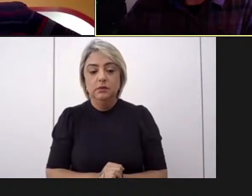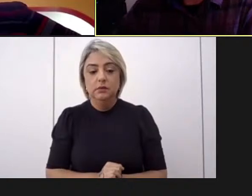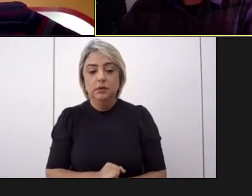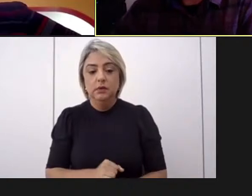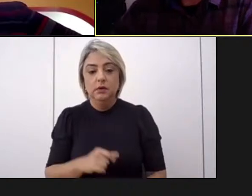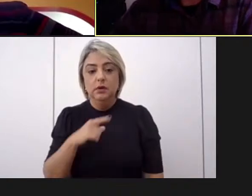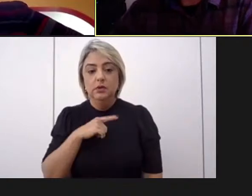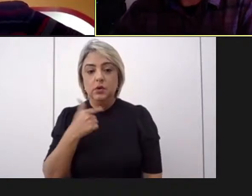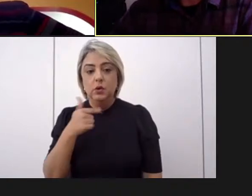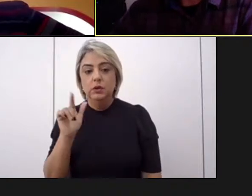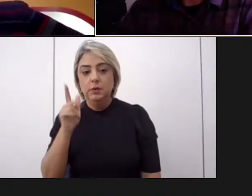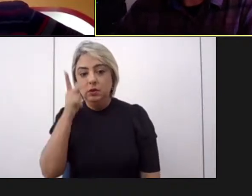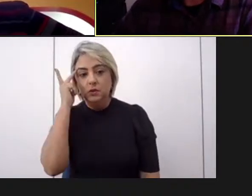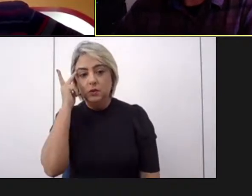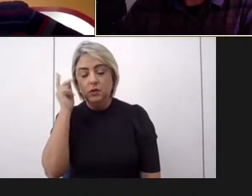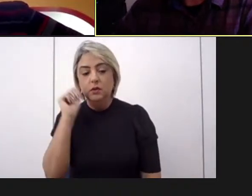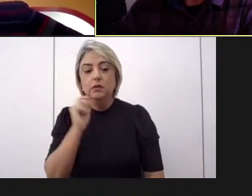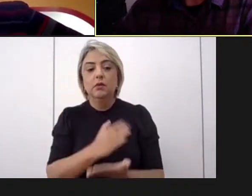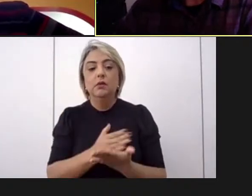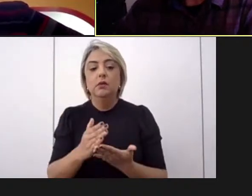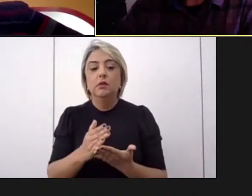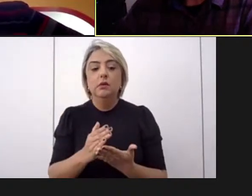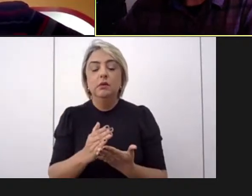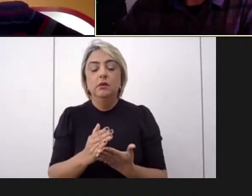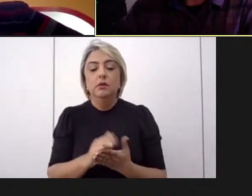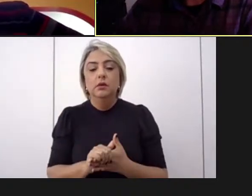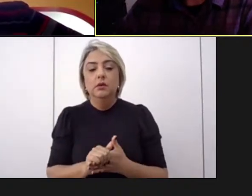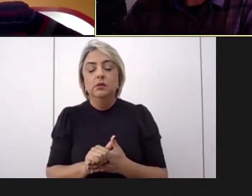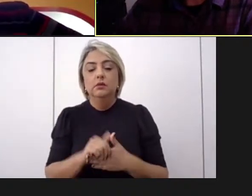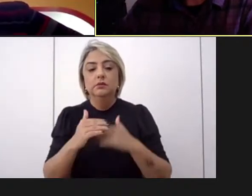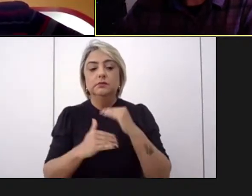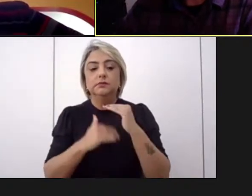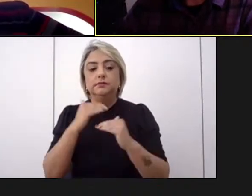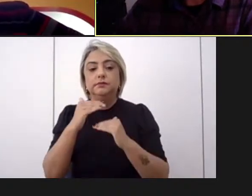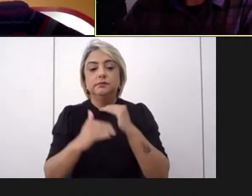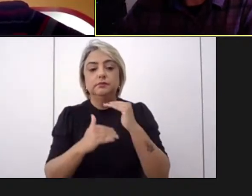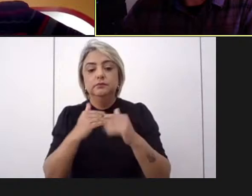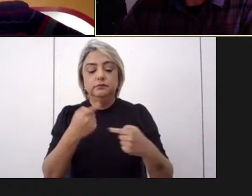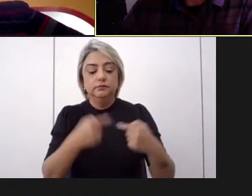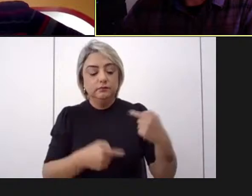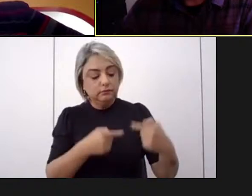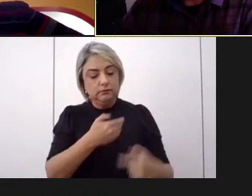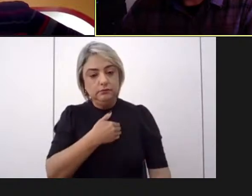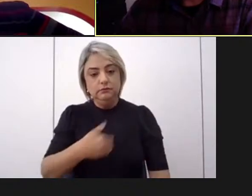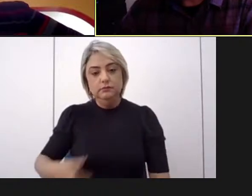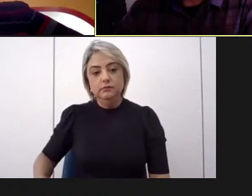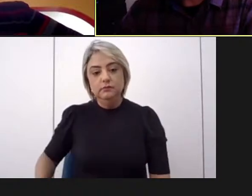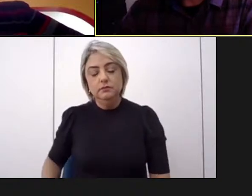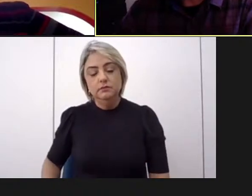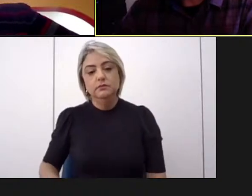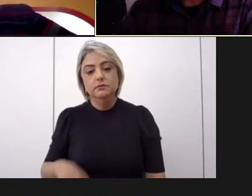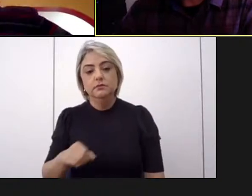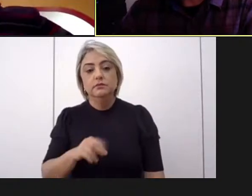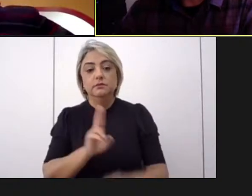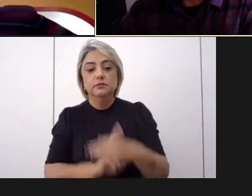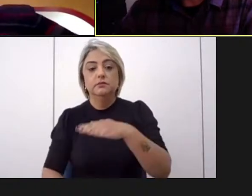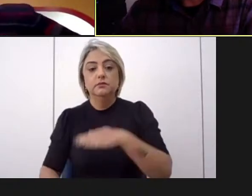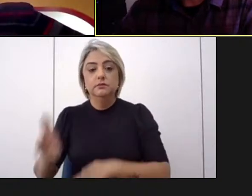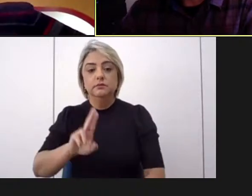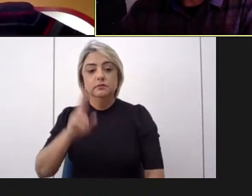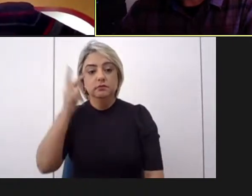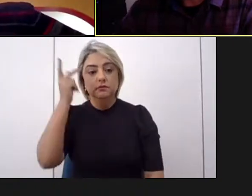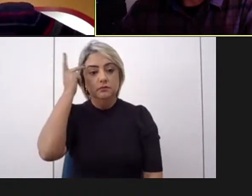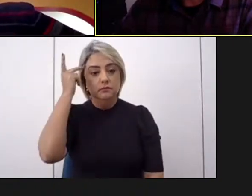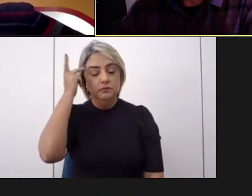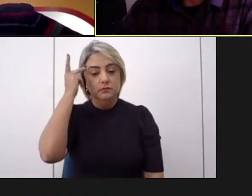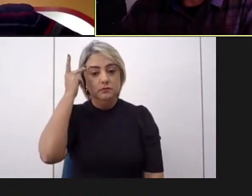from the program of public management at the University of São Paulo. She asks if